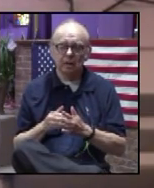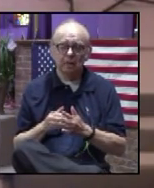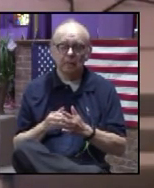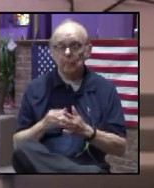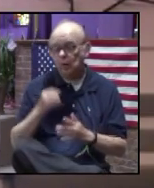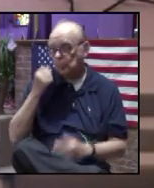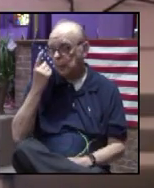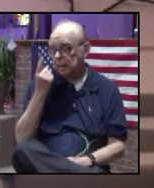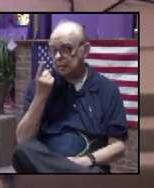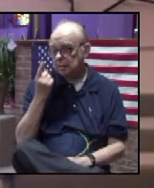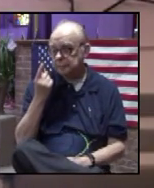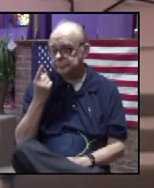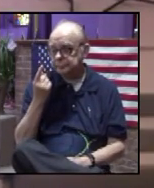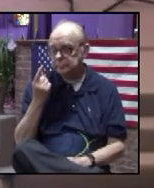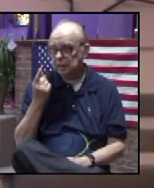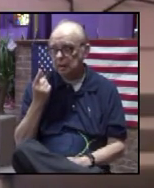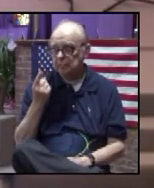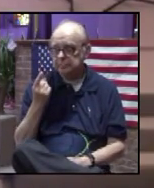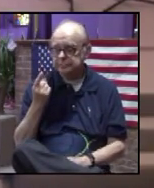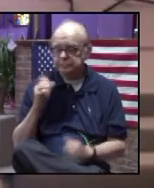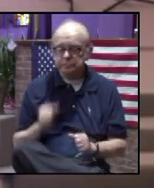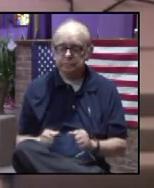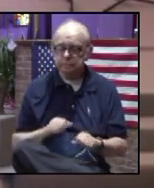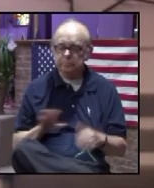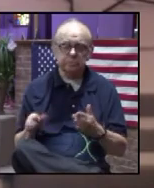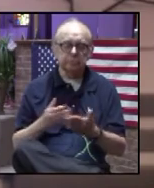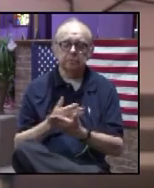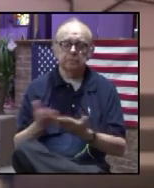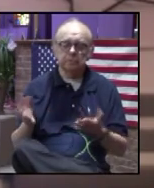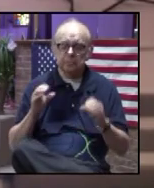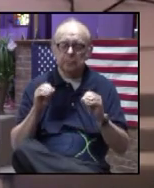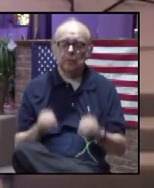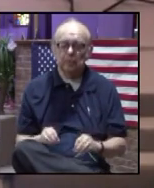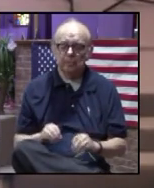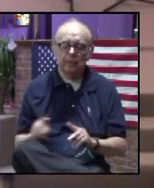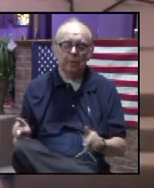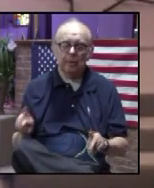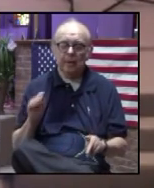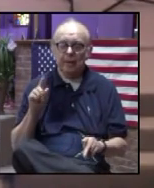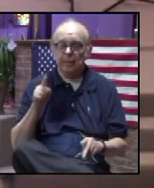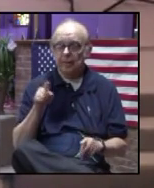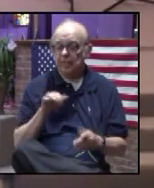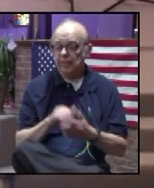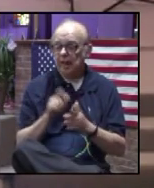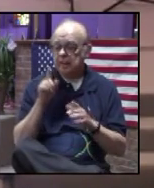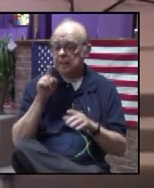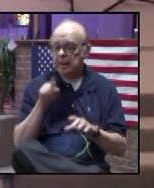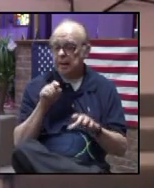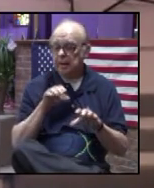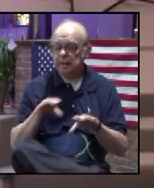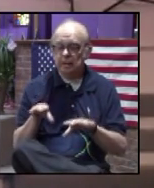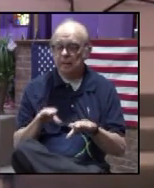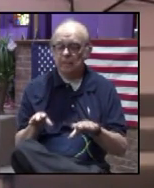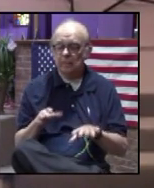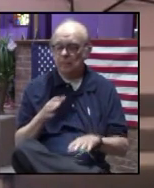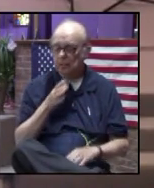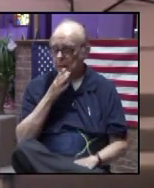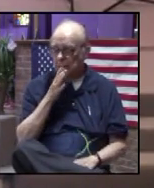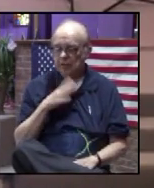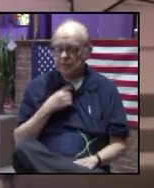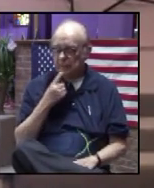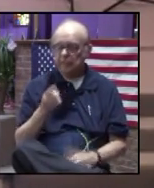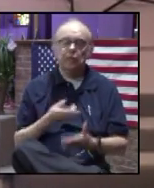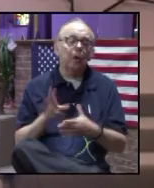awake, was able to do things that nobody ever thought that he could do, she just said, Holy